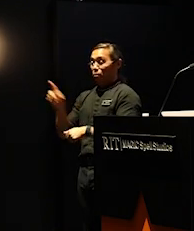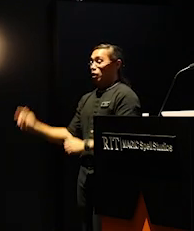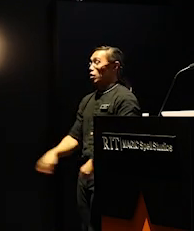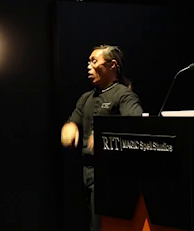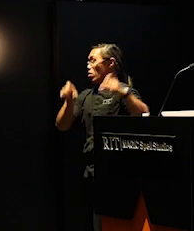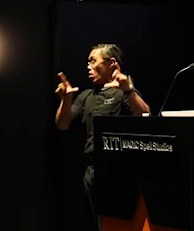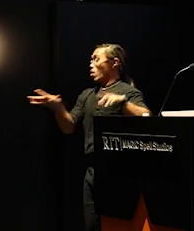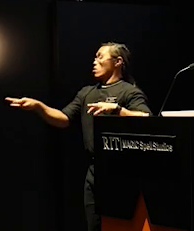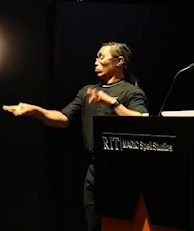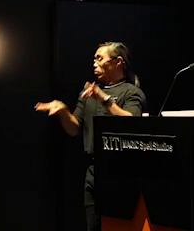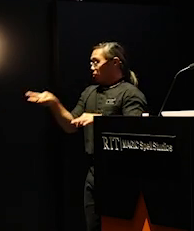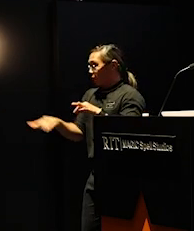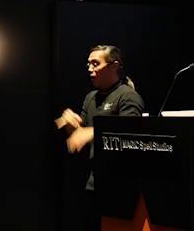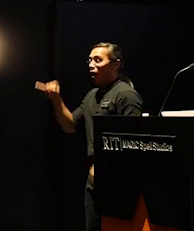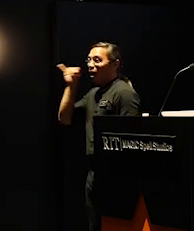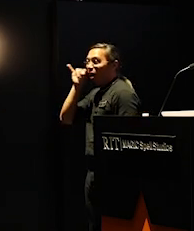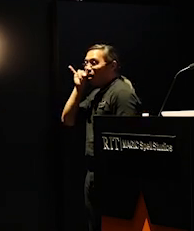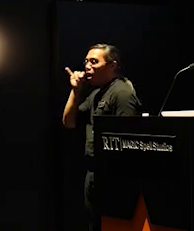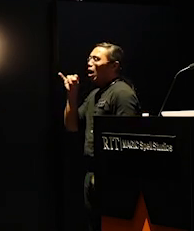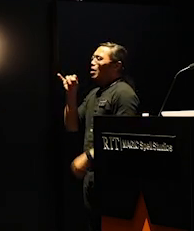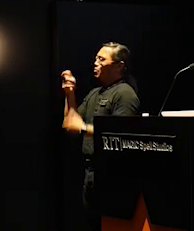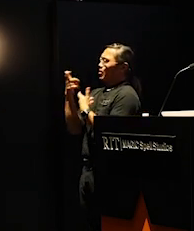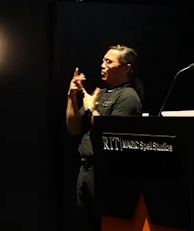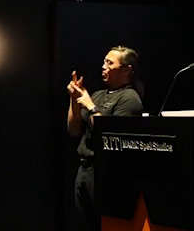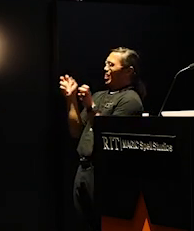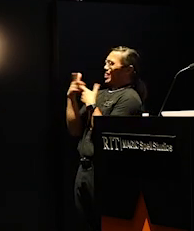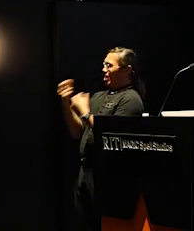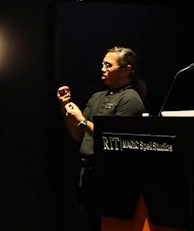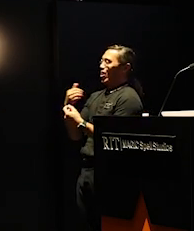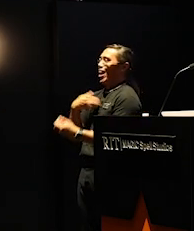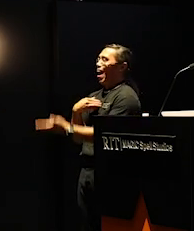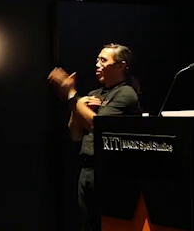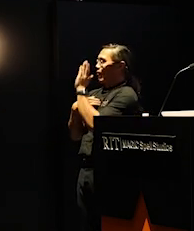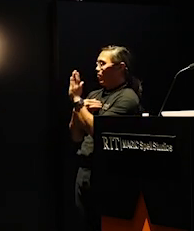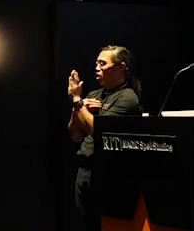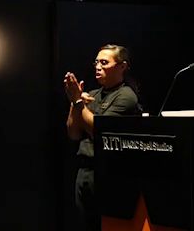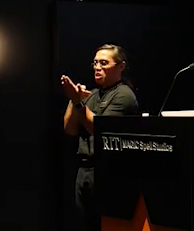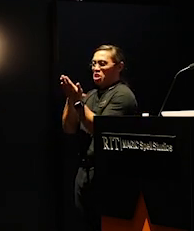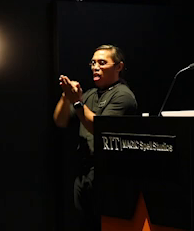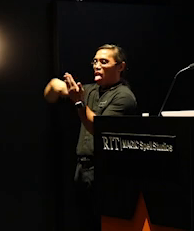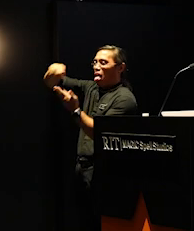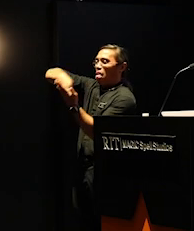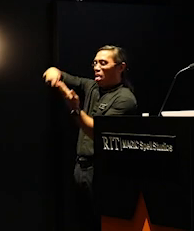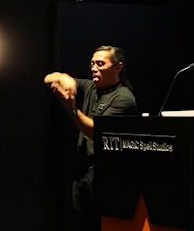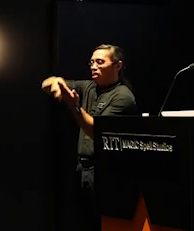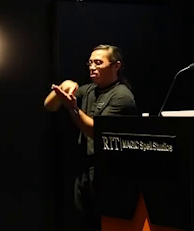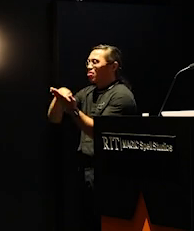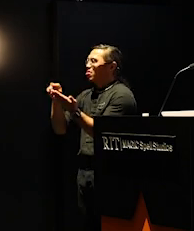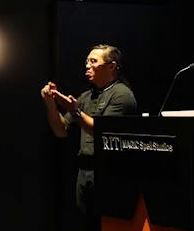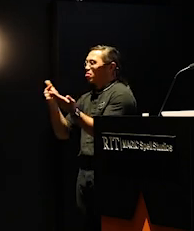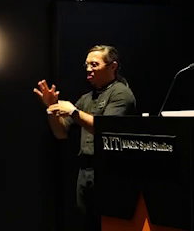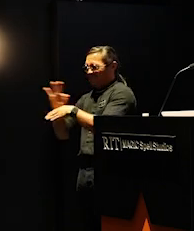had on stage, it was like taped together. There was like a radio it wasn't like really working. So they had to do all